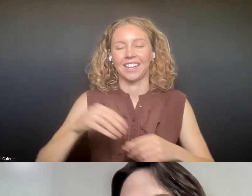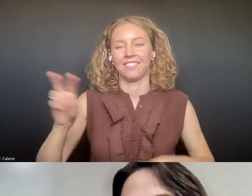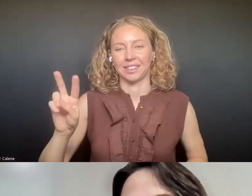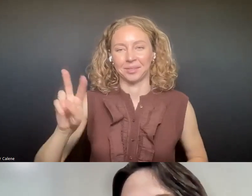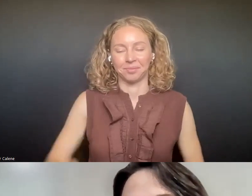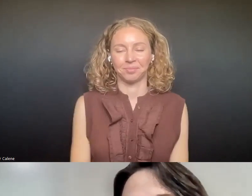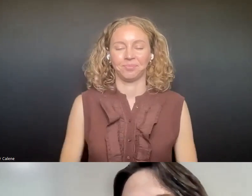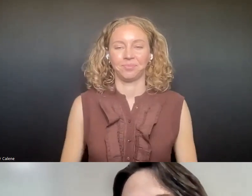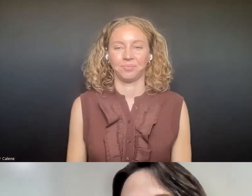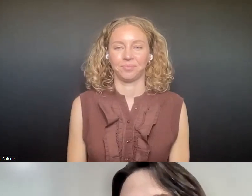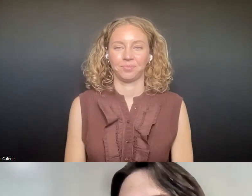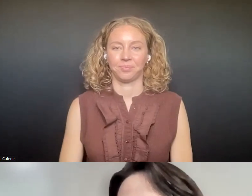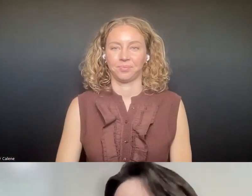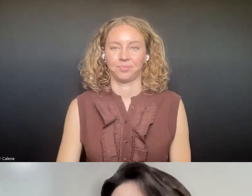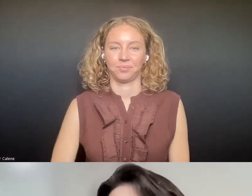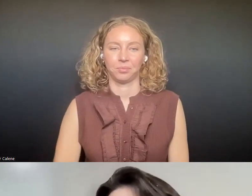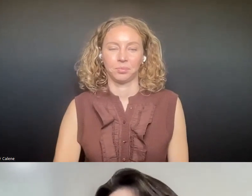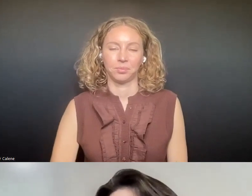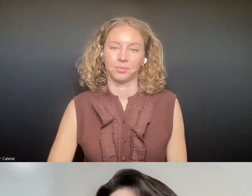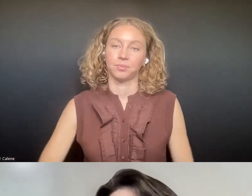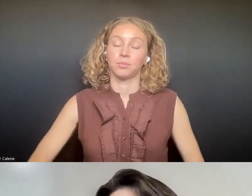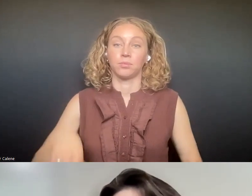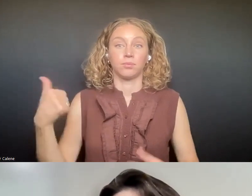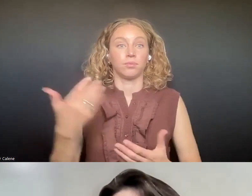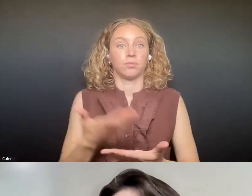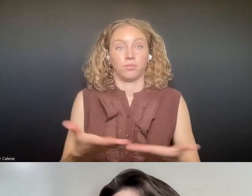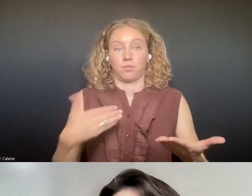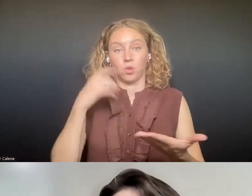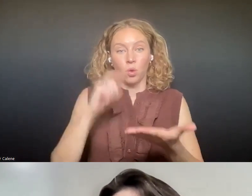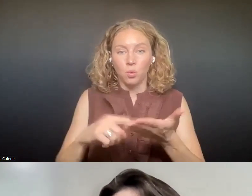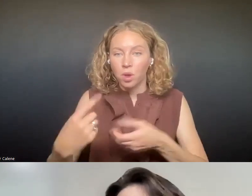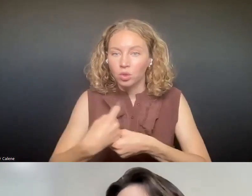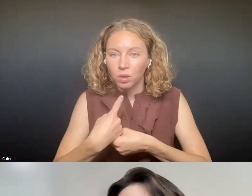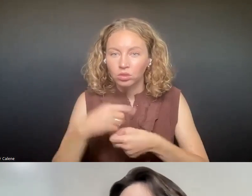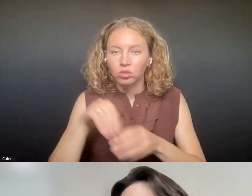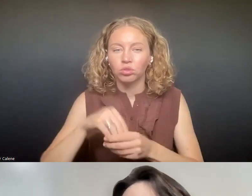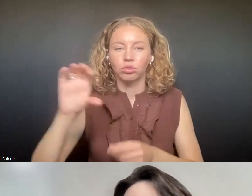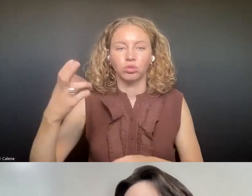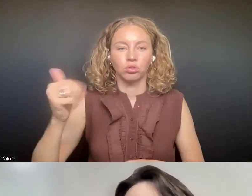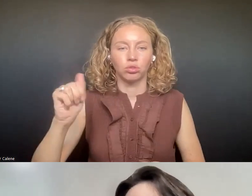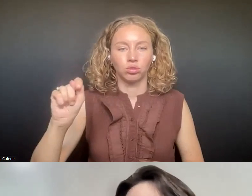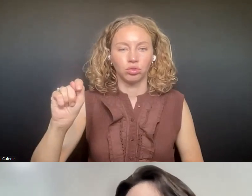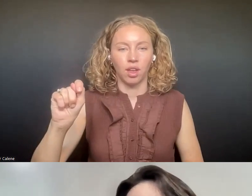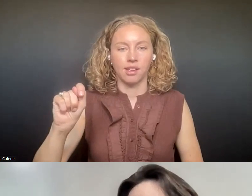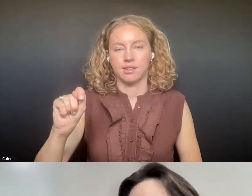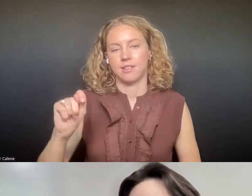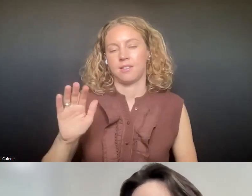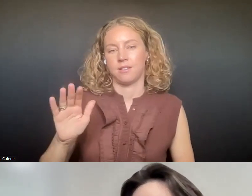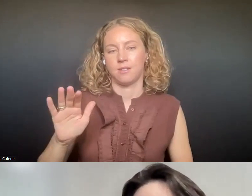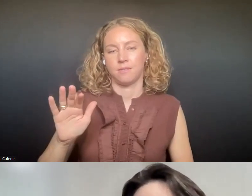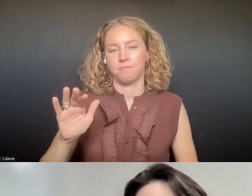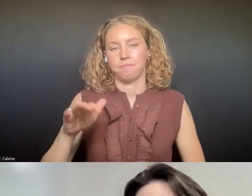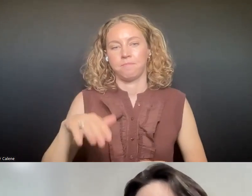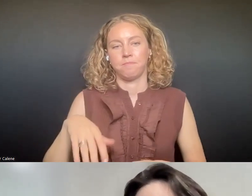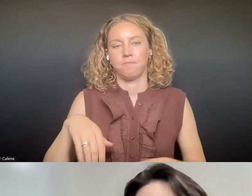So the other thing that I saw was a question in the chat. What does it mean